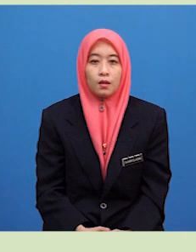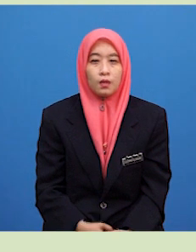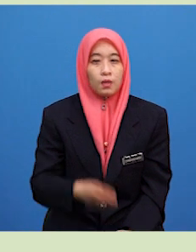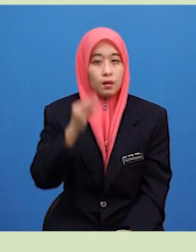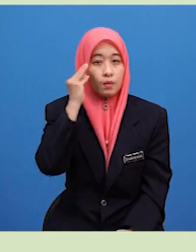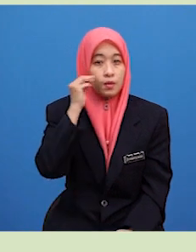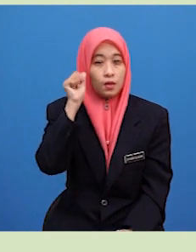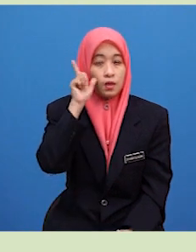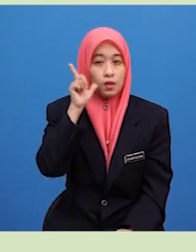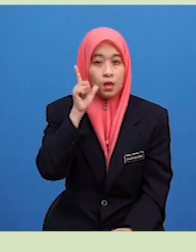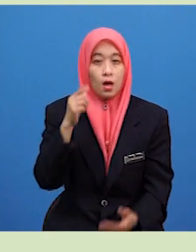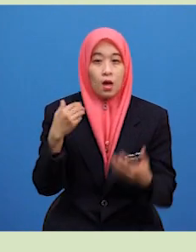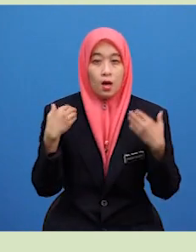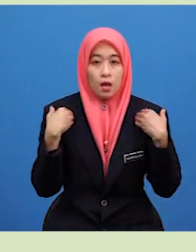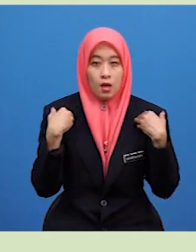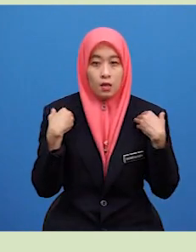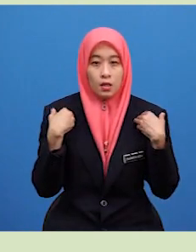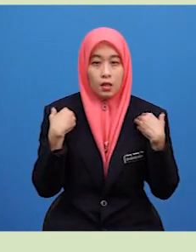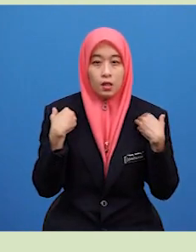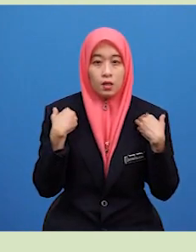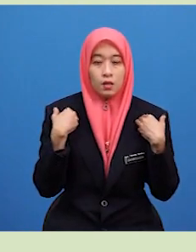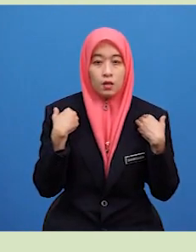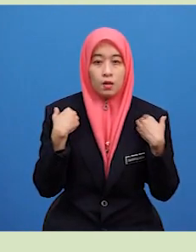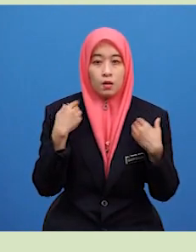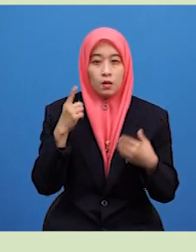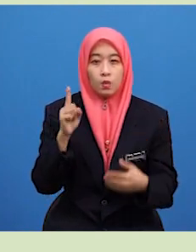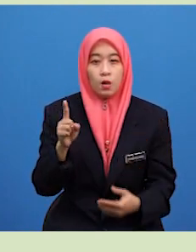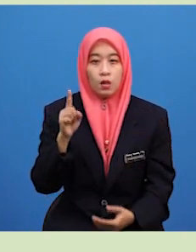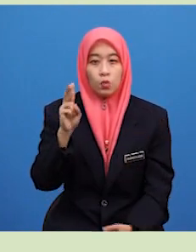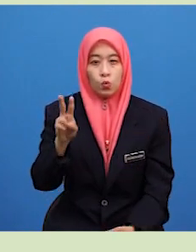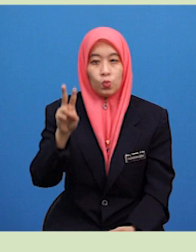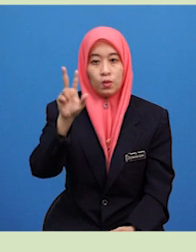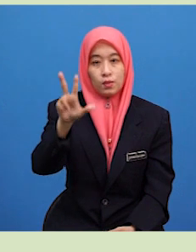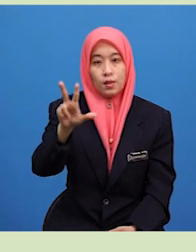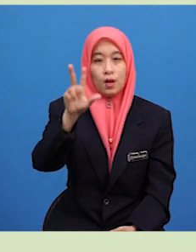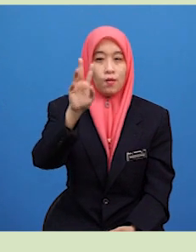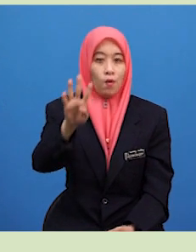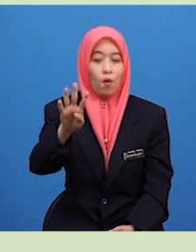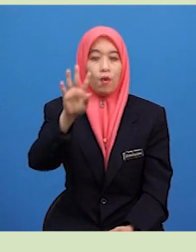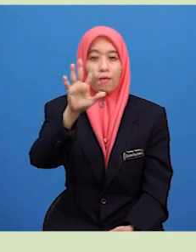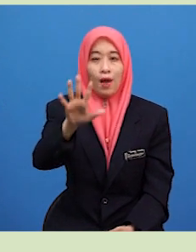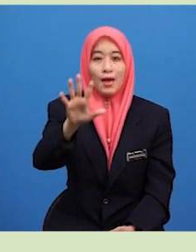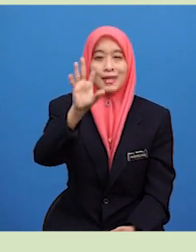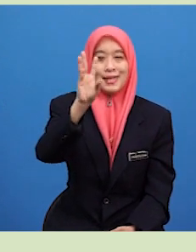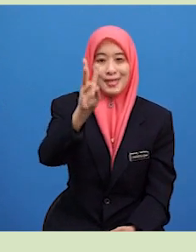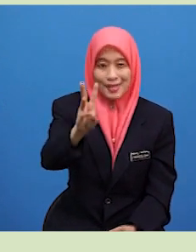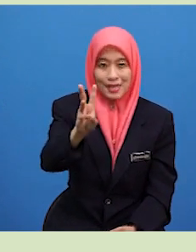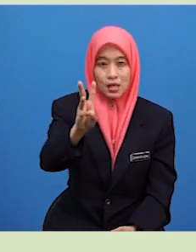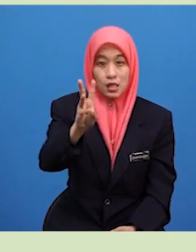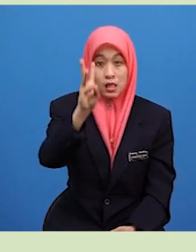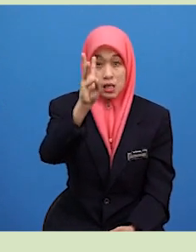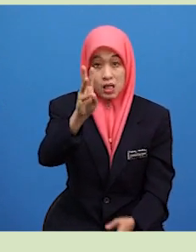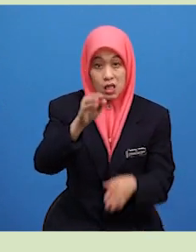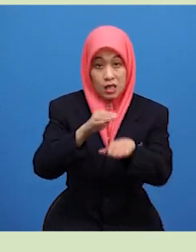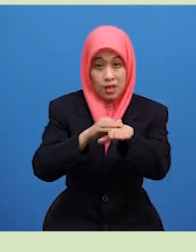Eliza has 1, 2, 3, 4, 5,